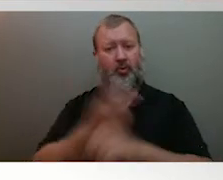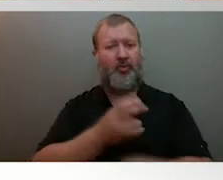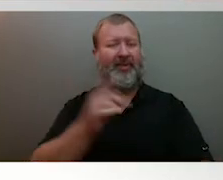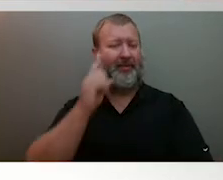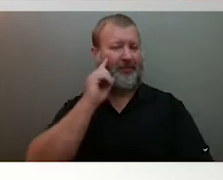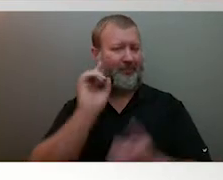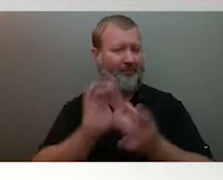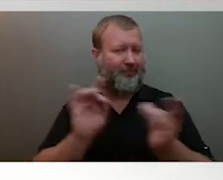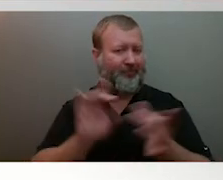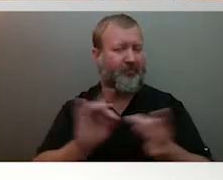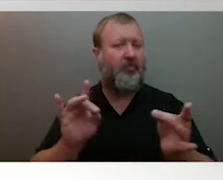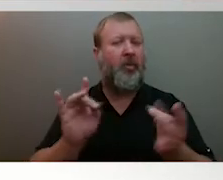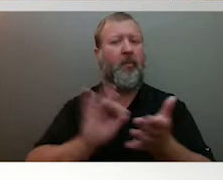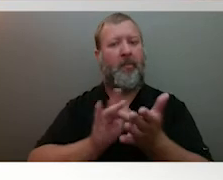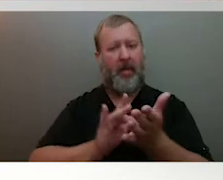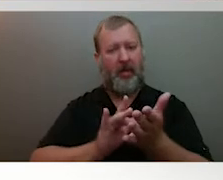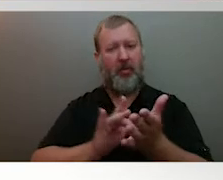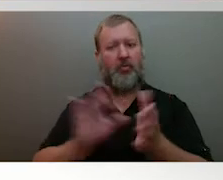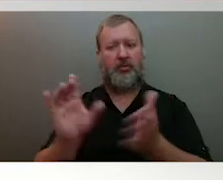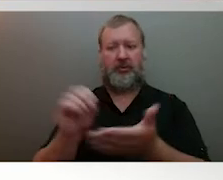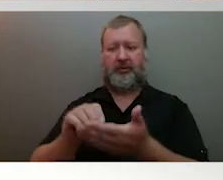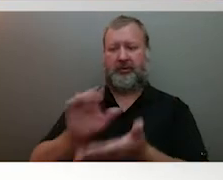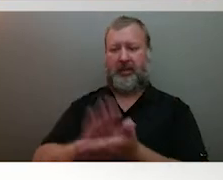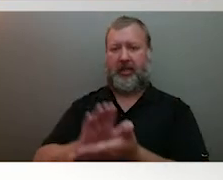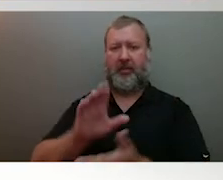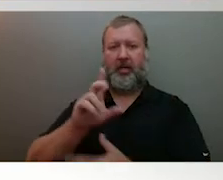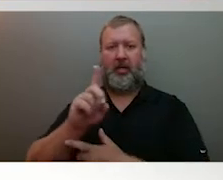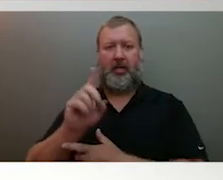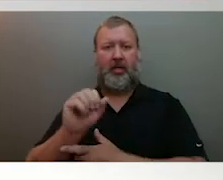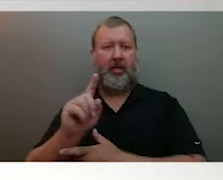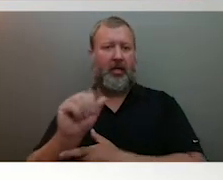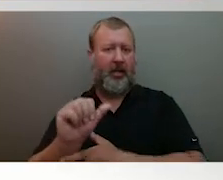said before, is the medical statement. That is data.